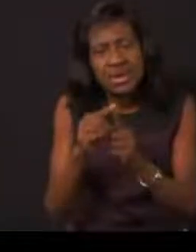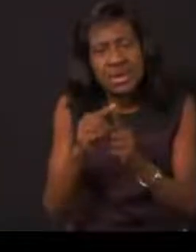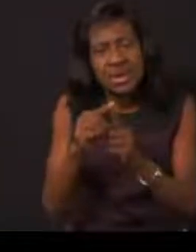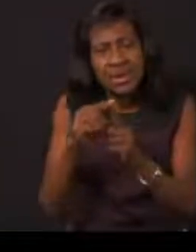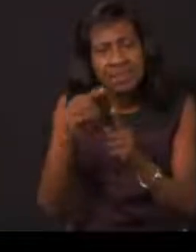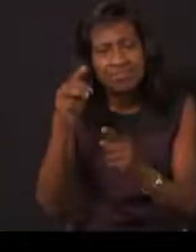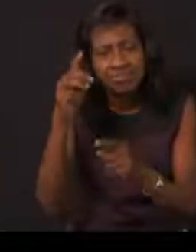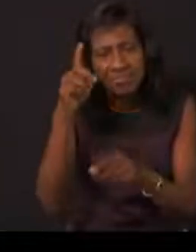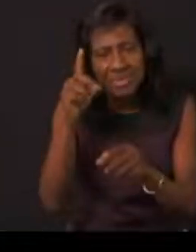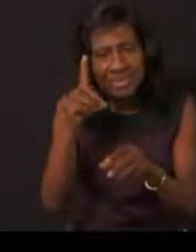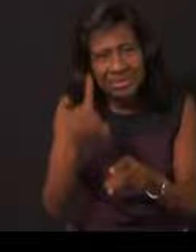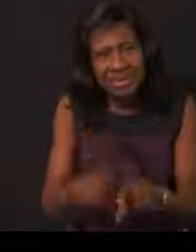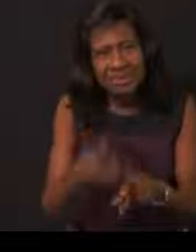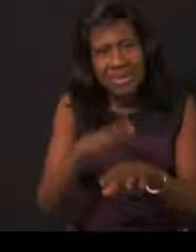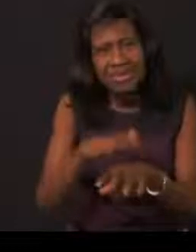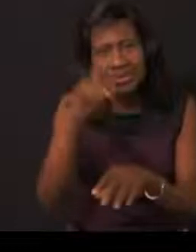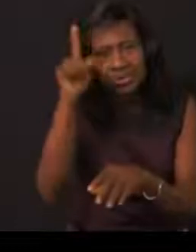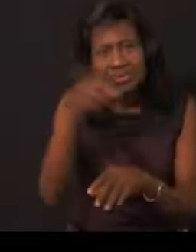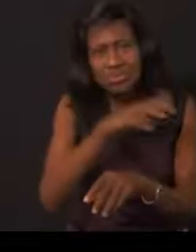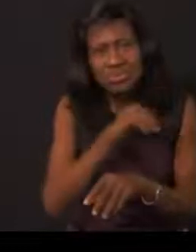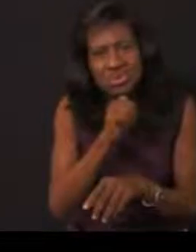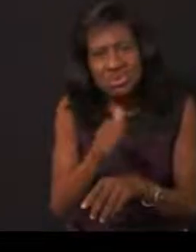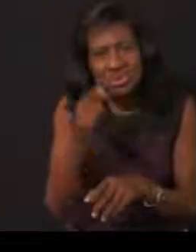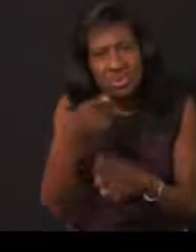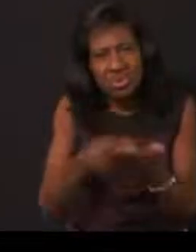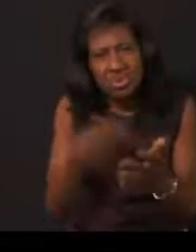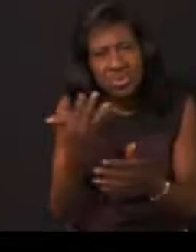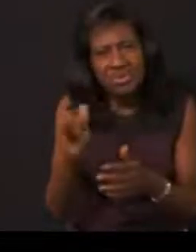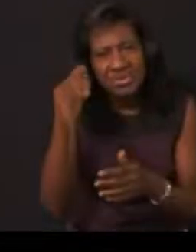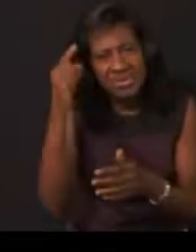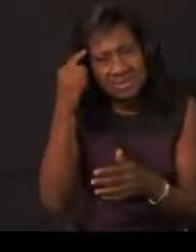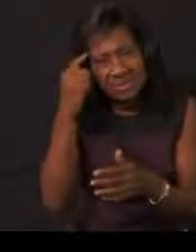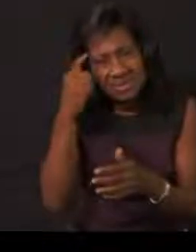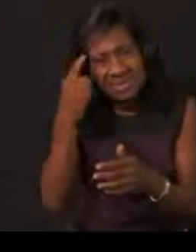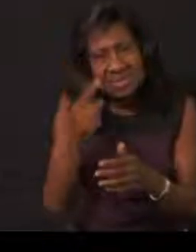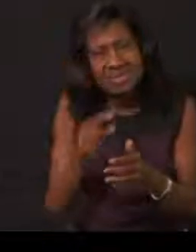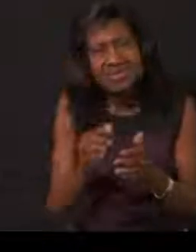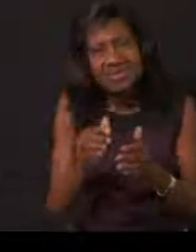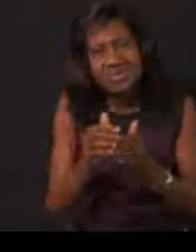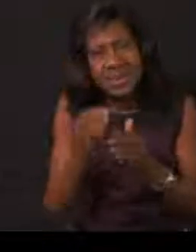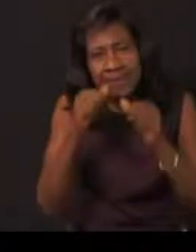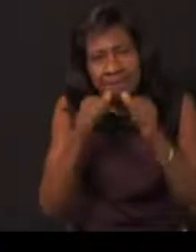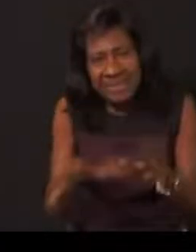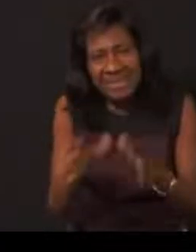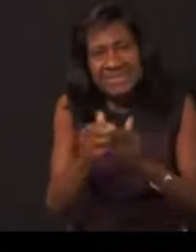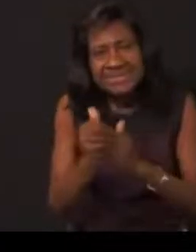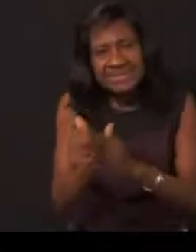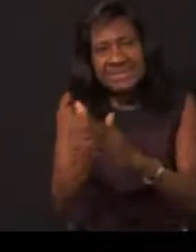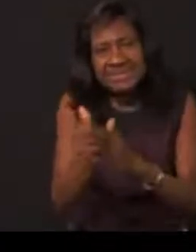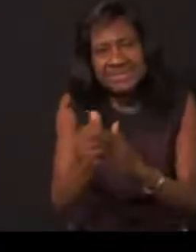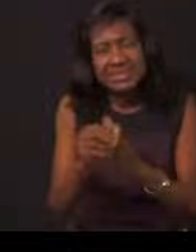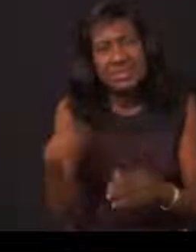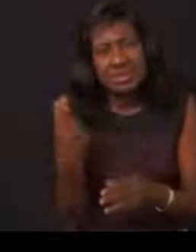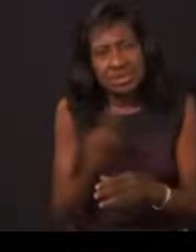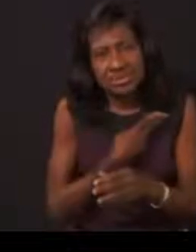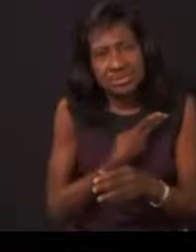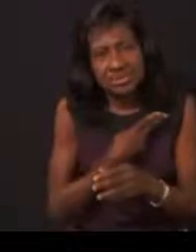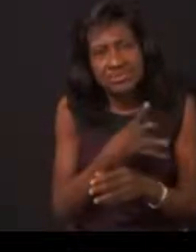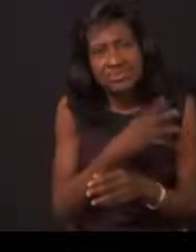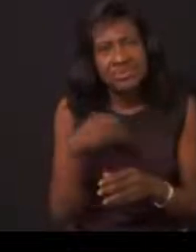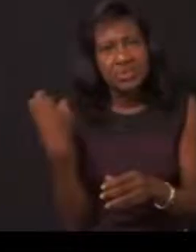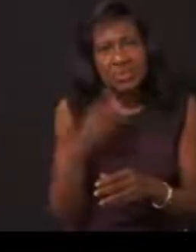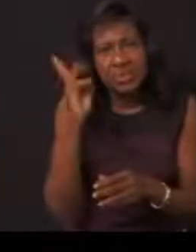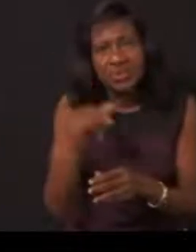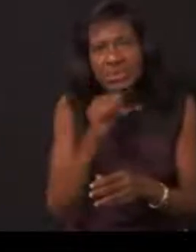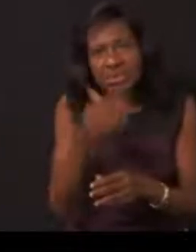own understanding. Father, take us over, bless, lead, guide, and direct, and surely we will not forget